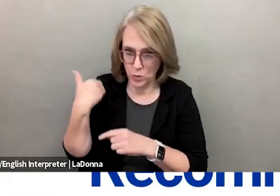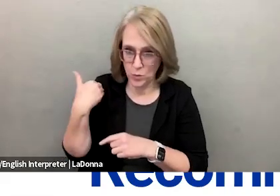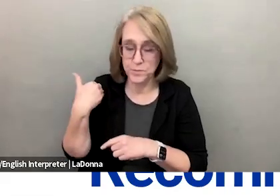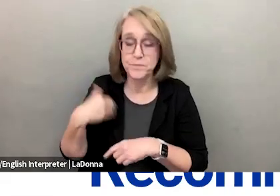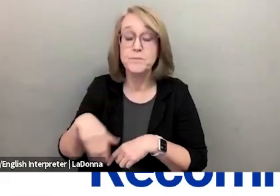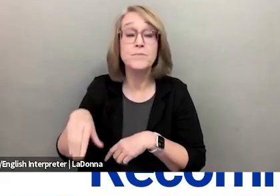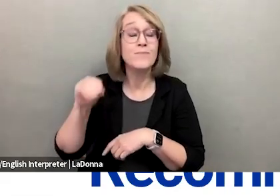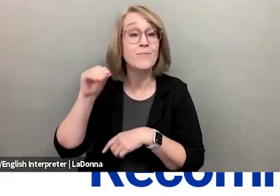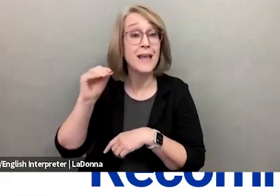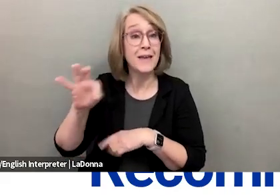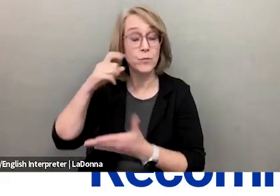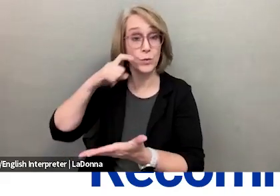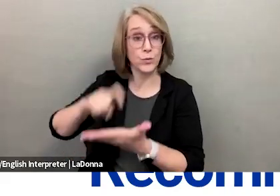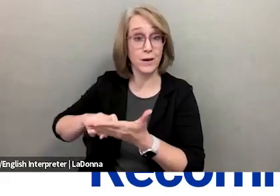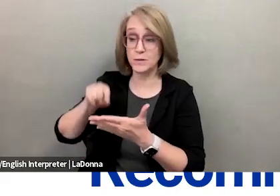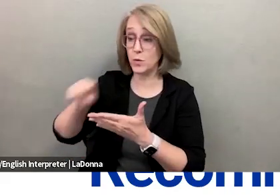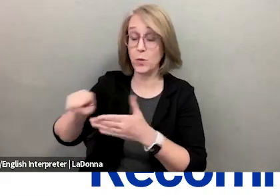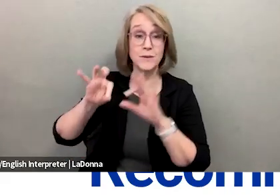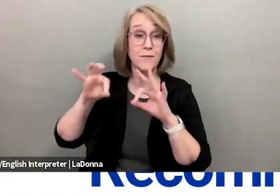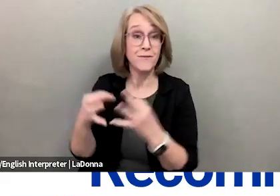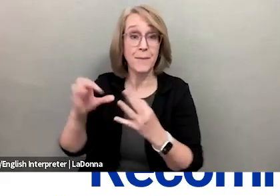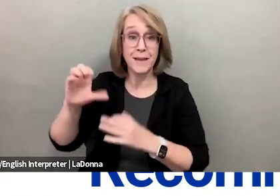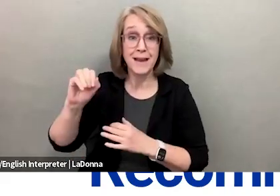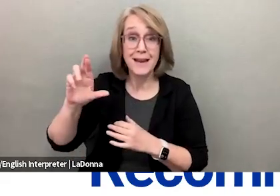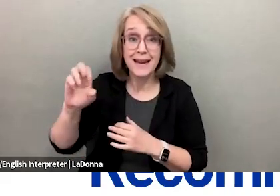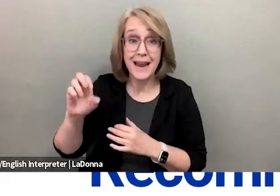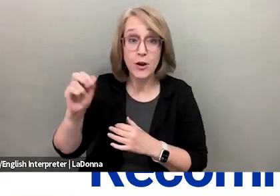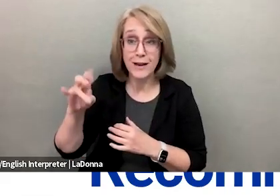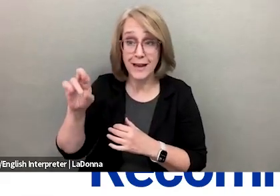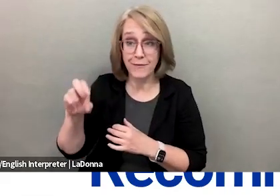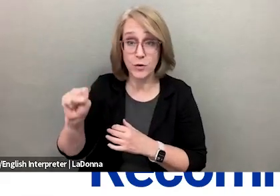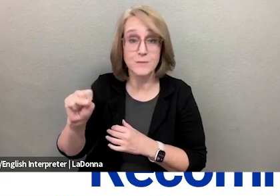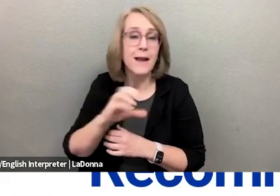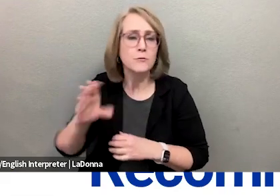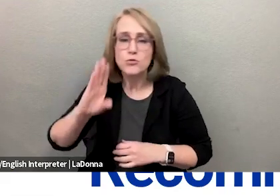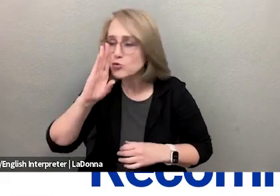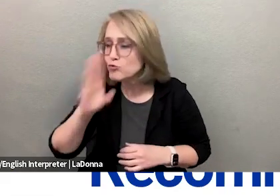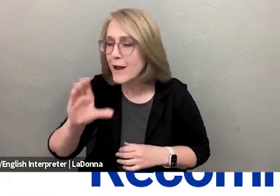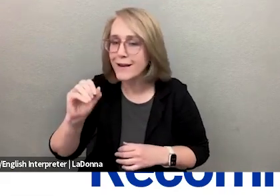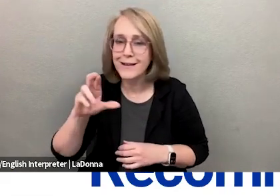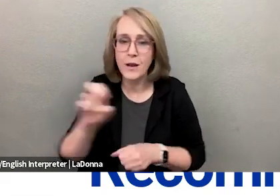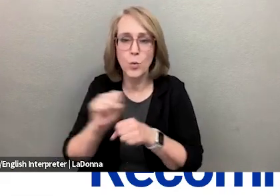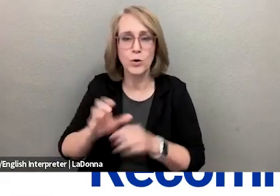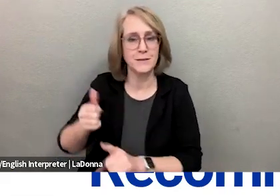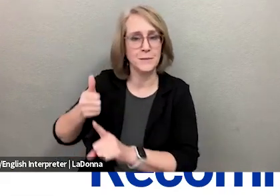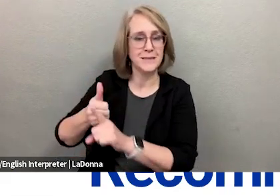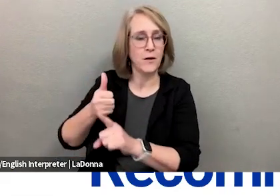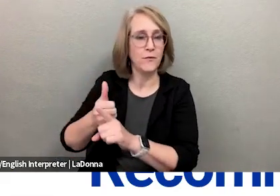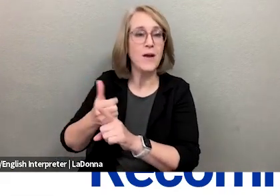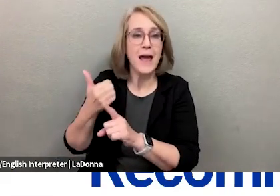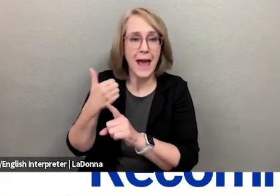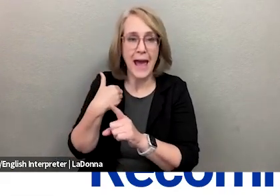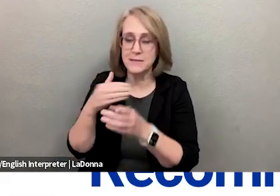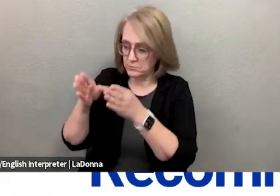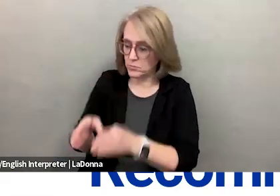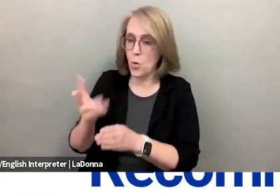caregivers and direct care workers as distinct entities that together play an interconnected role in supporting both the